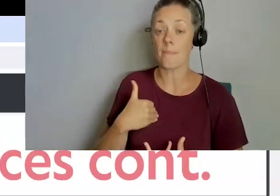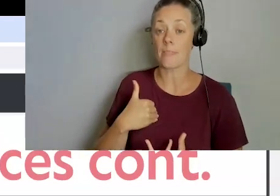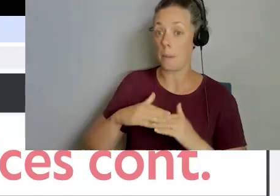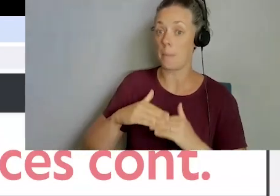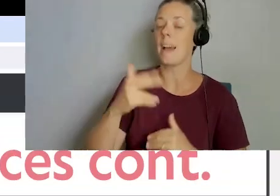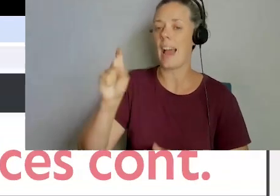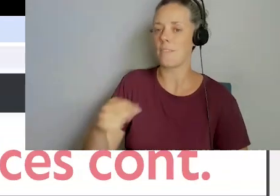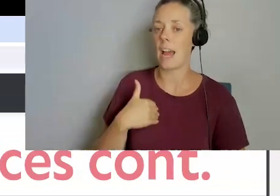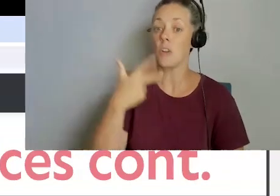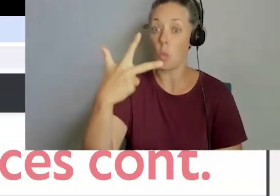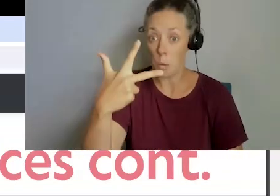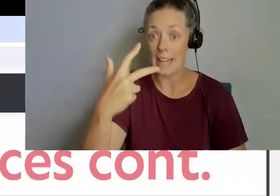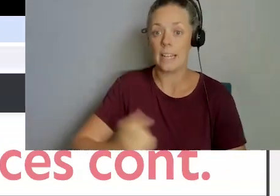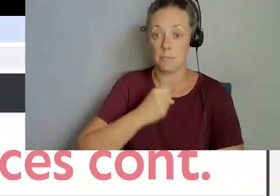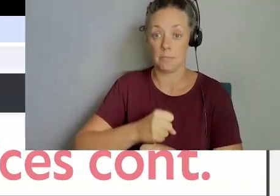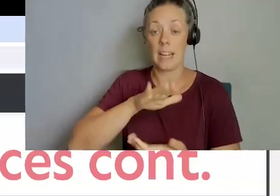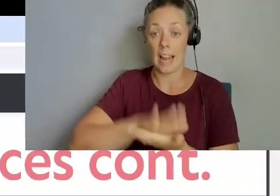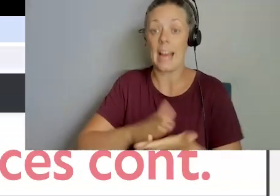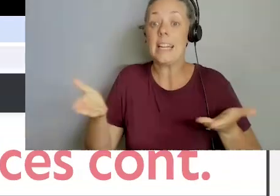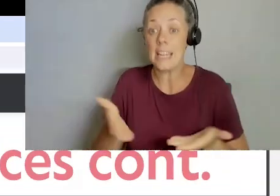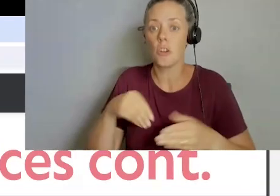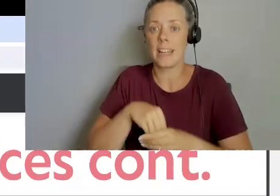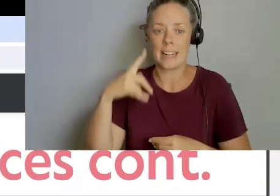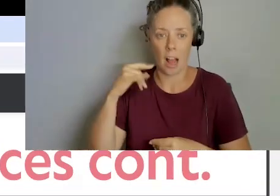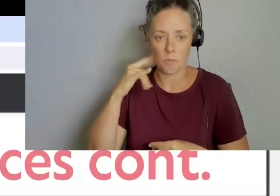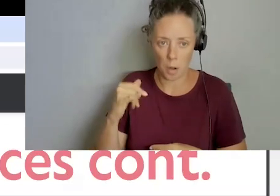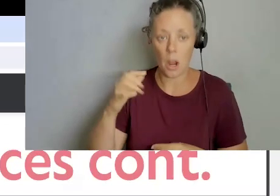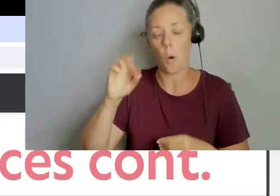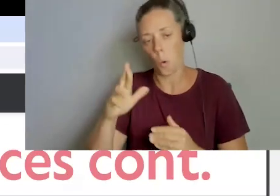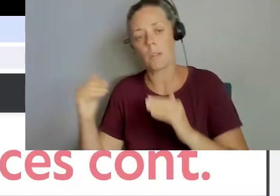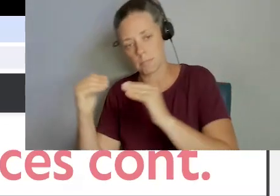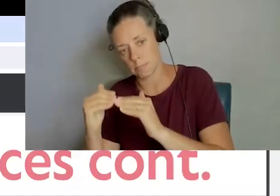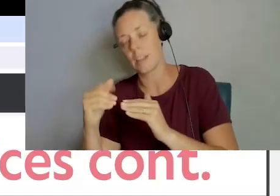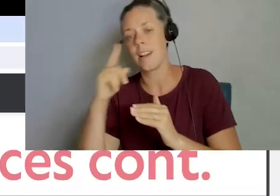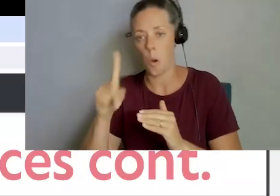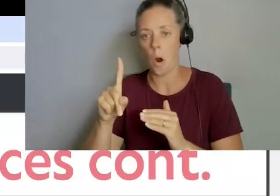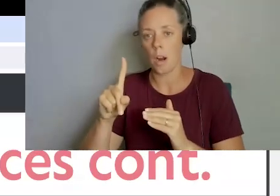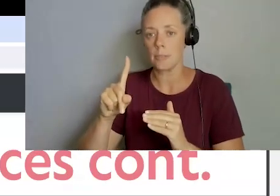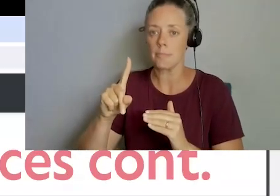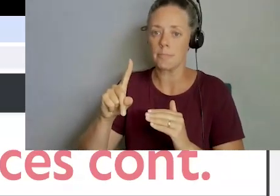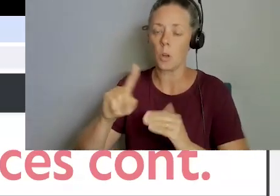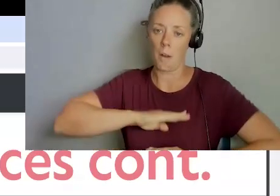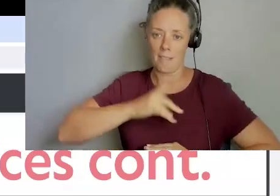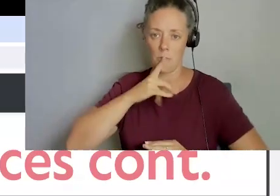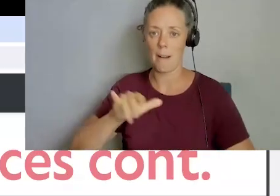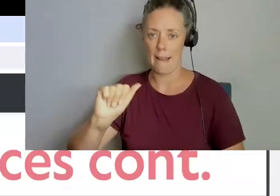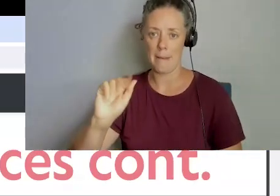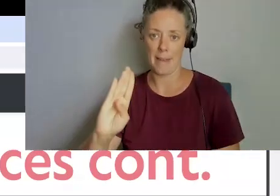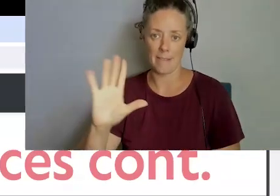in California plus their high school diploma or the equivalent to meet the AB 540. There's some